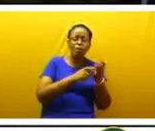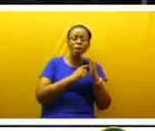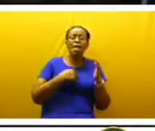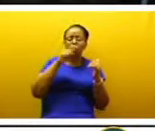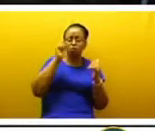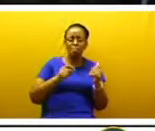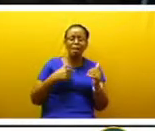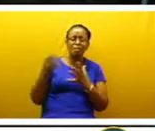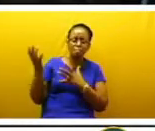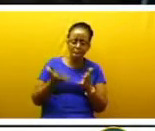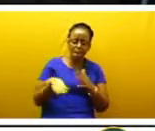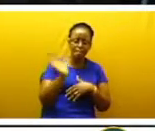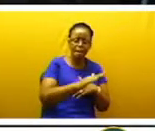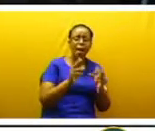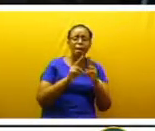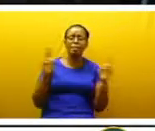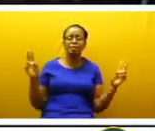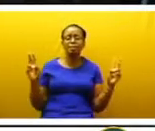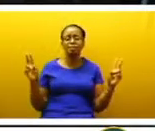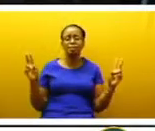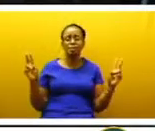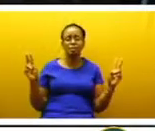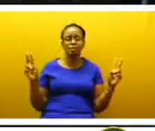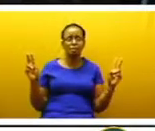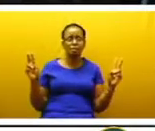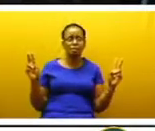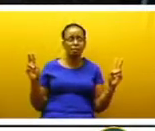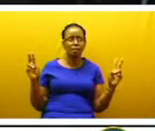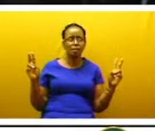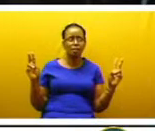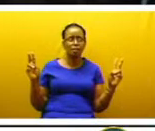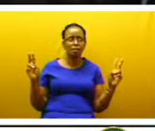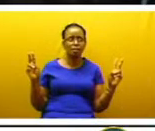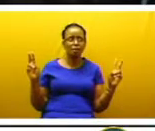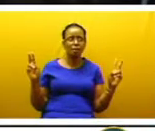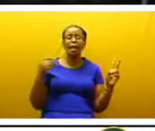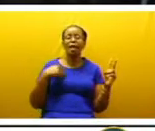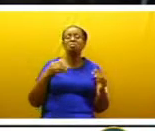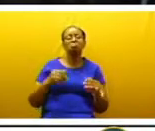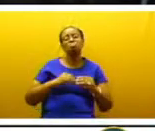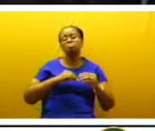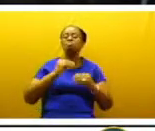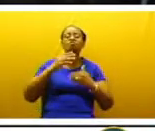peace and order and move on.